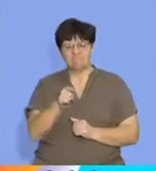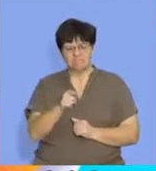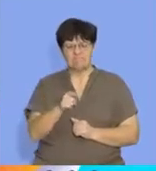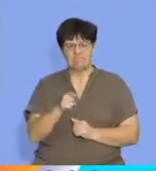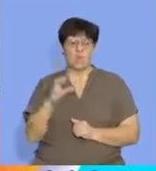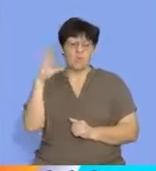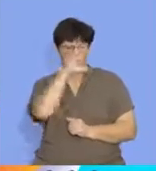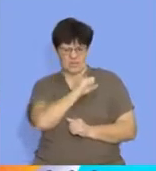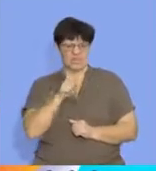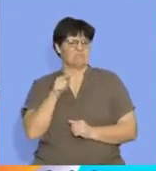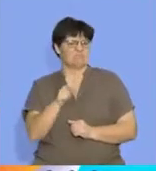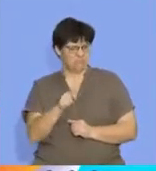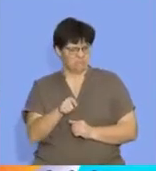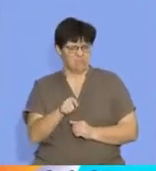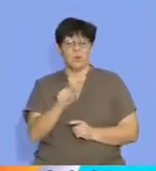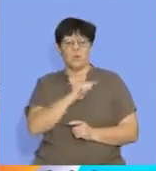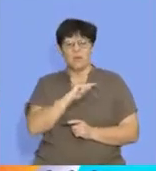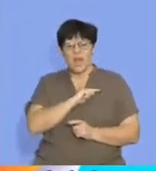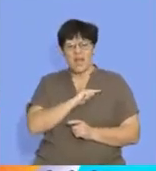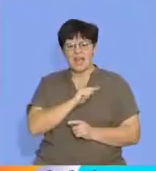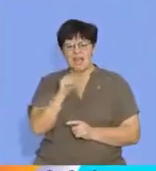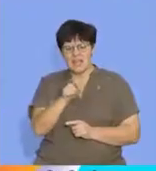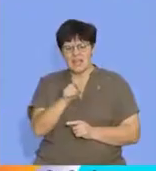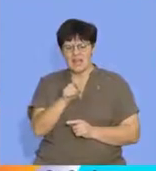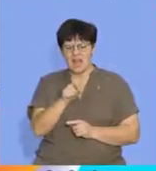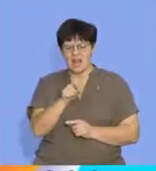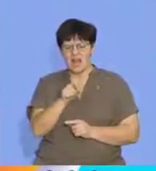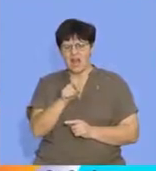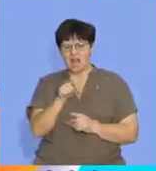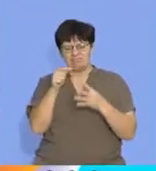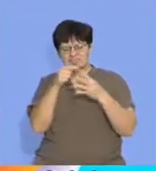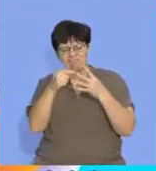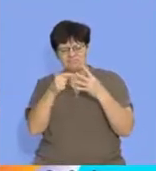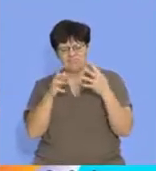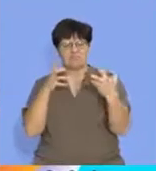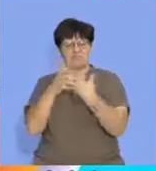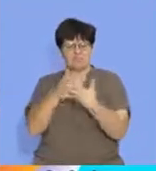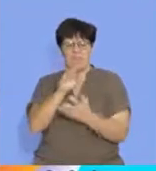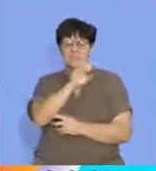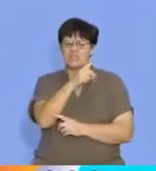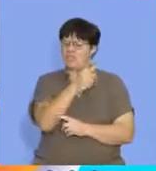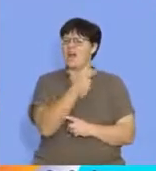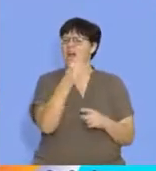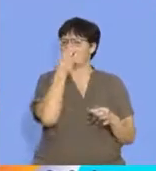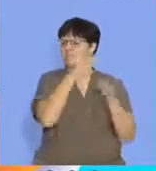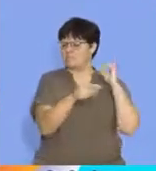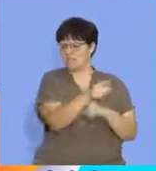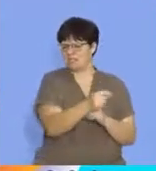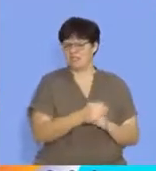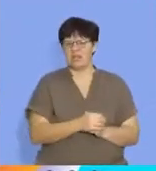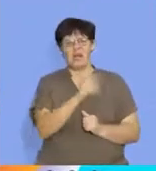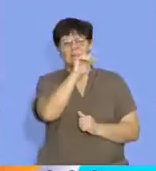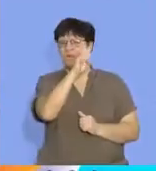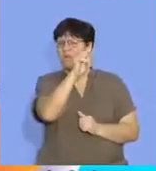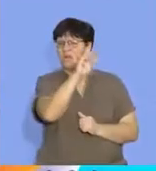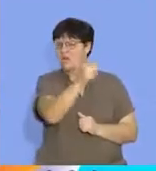of different kinds of organisms that fit in here. Bacteria was quite simple, right? The Malaria kingdom, if you're a